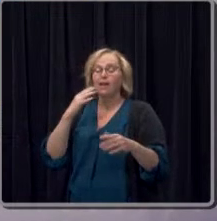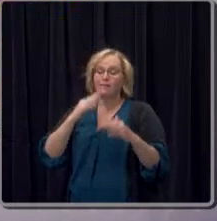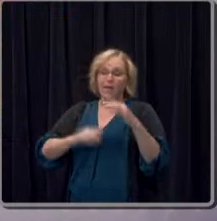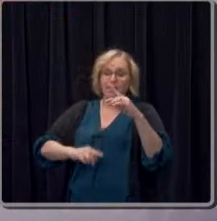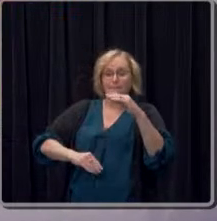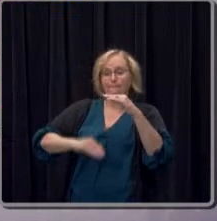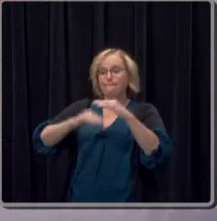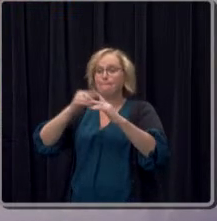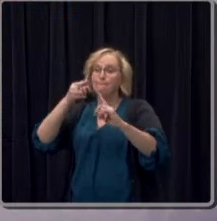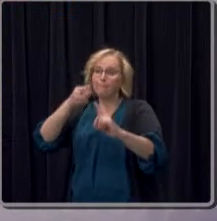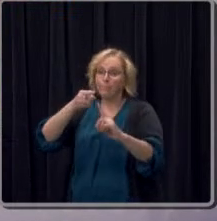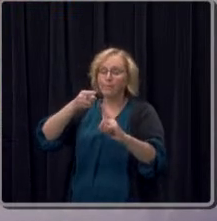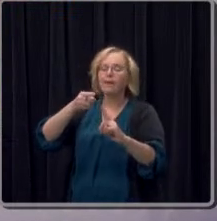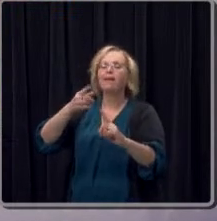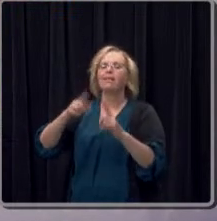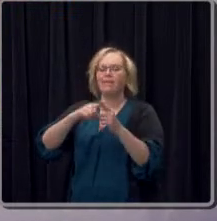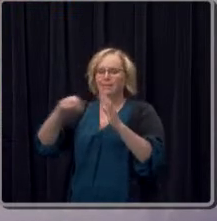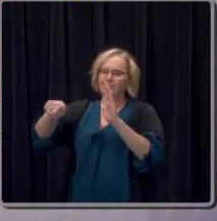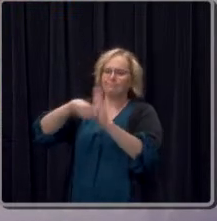goal.